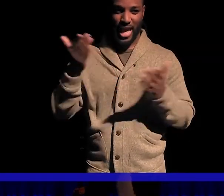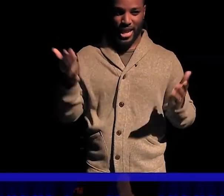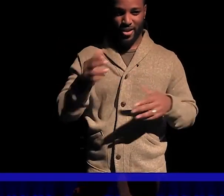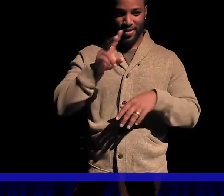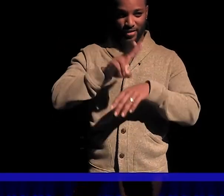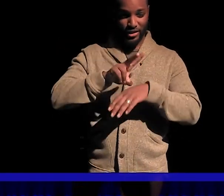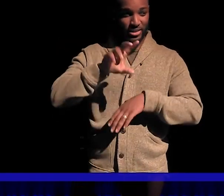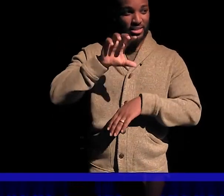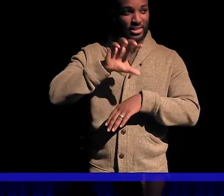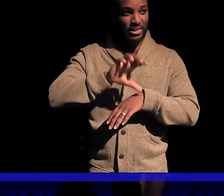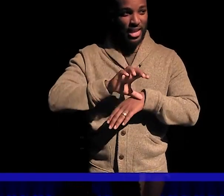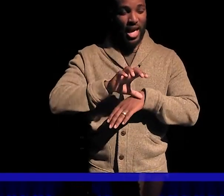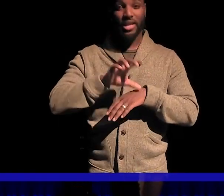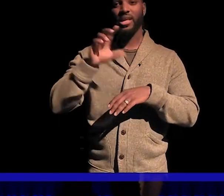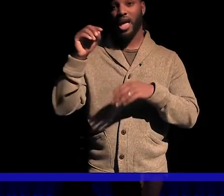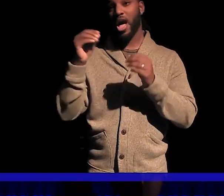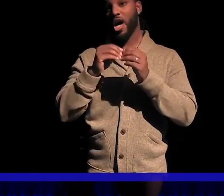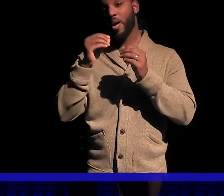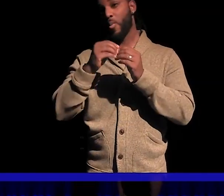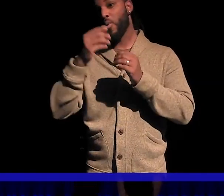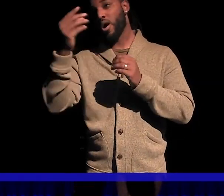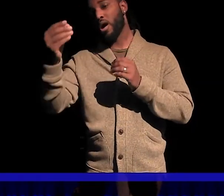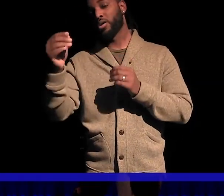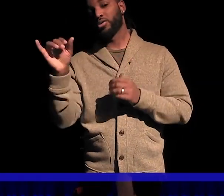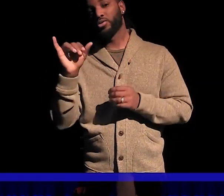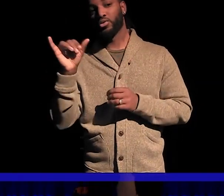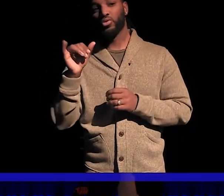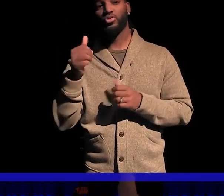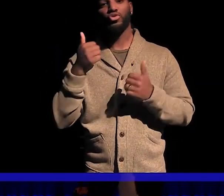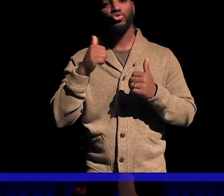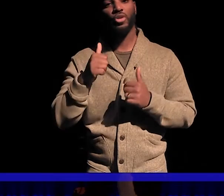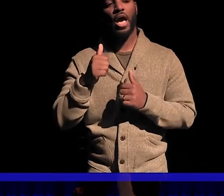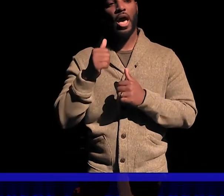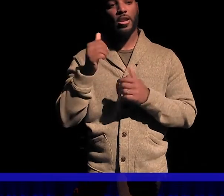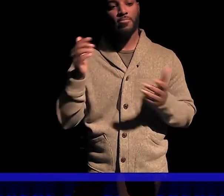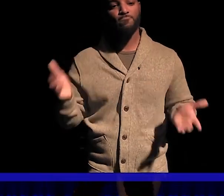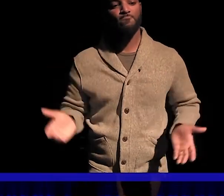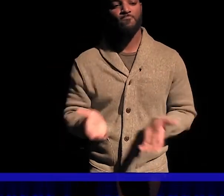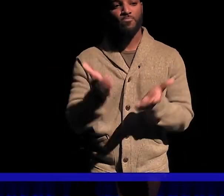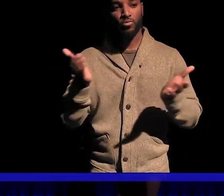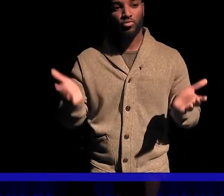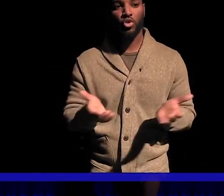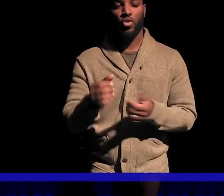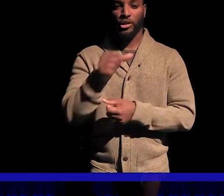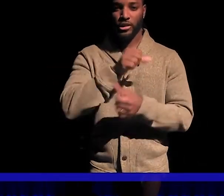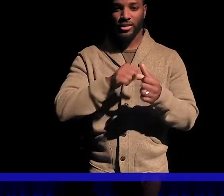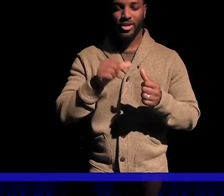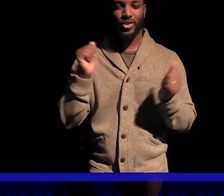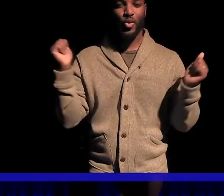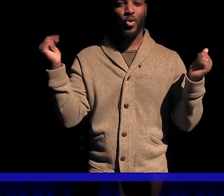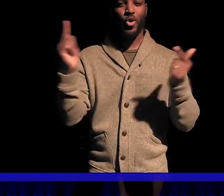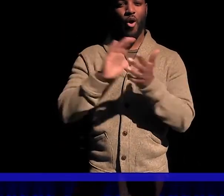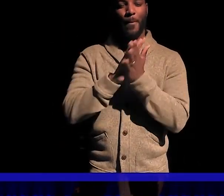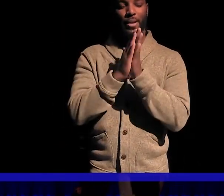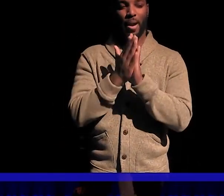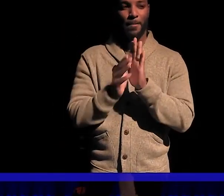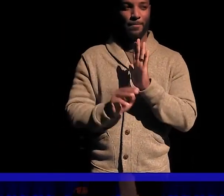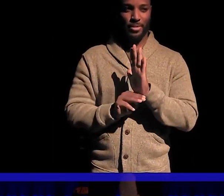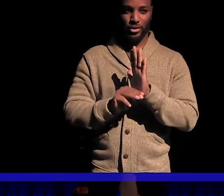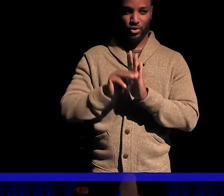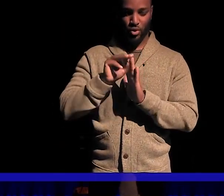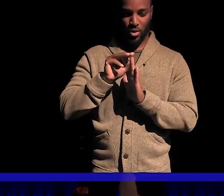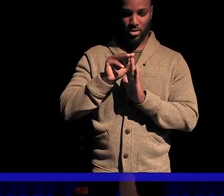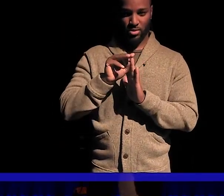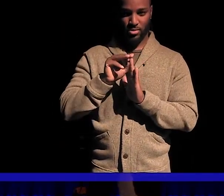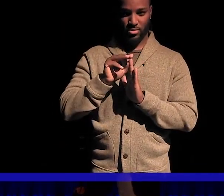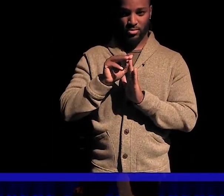Cincinnati and beyond for building us up so that we can all become mature? I